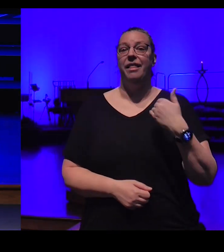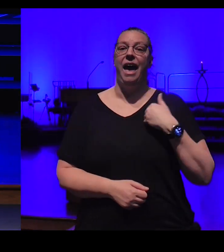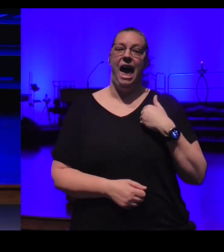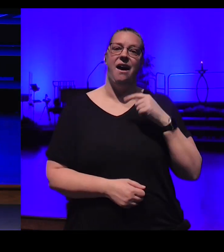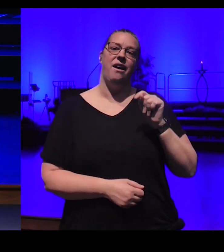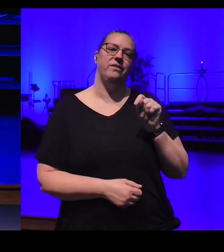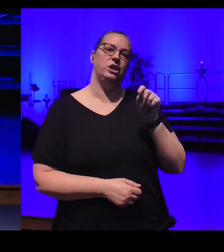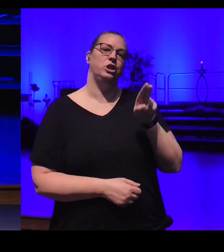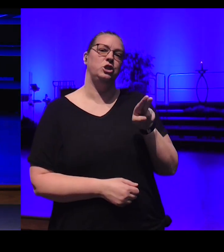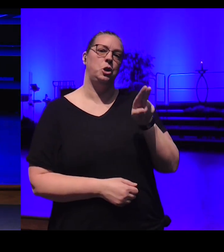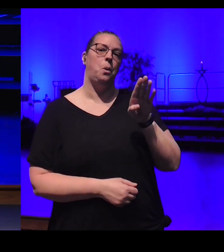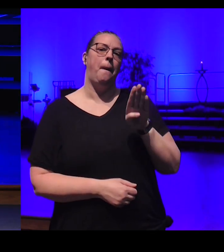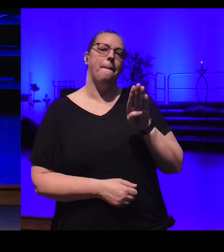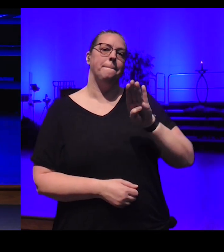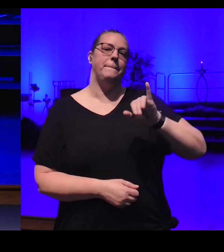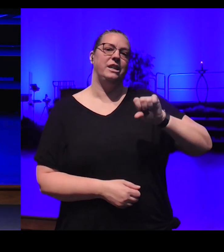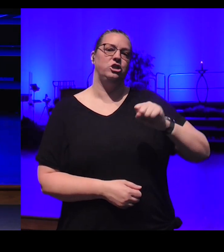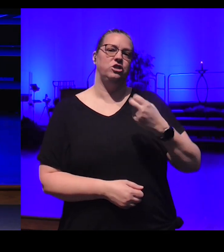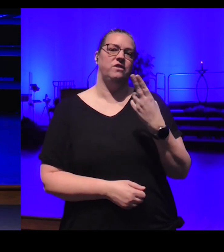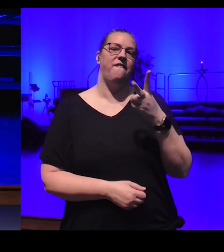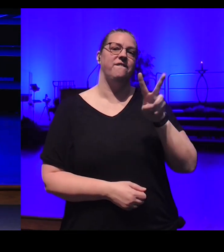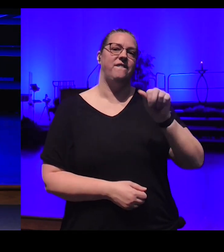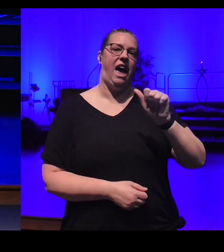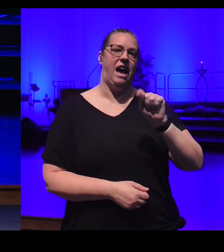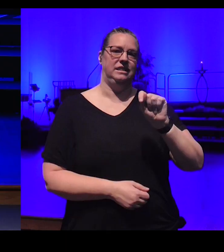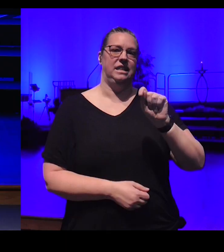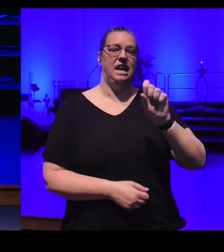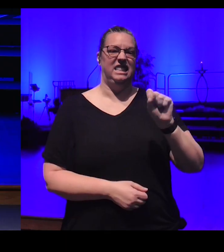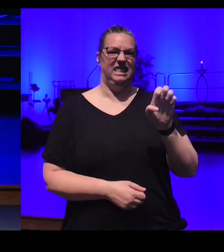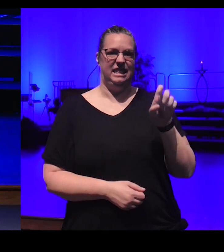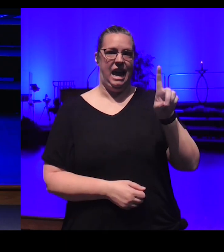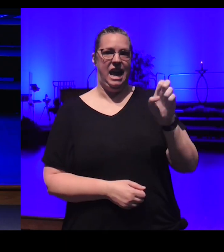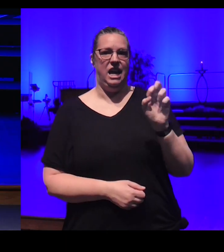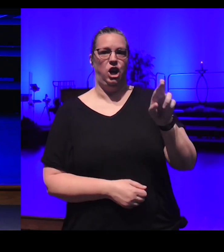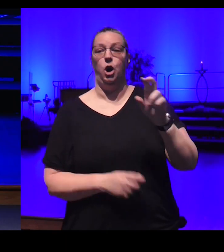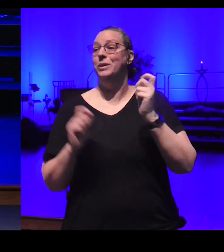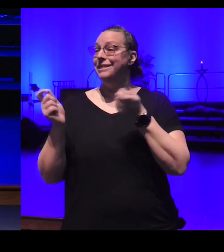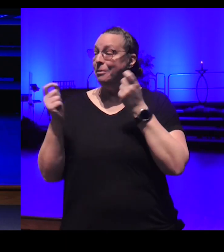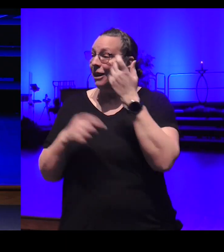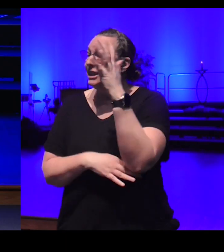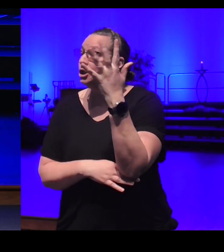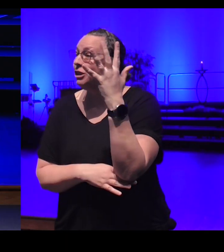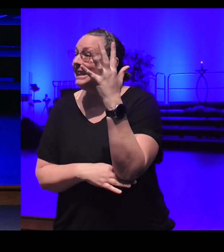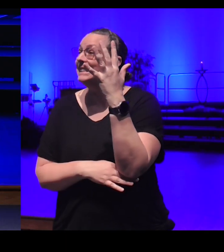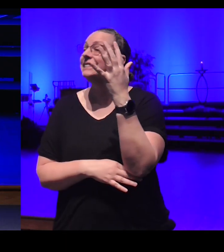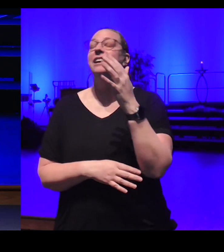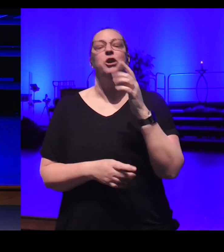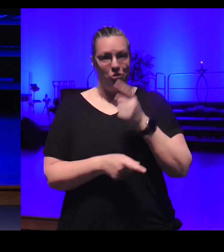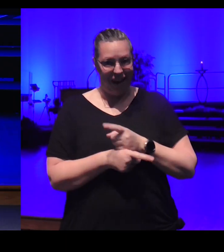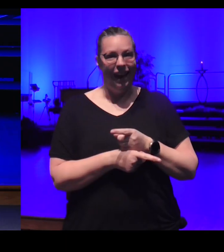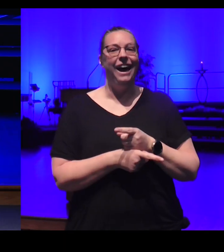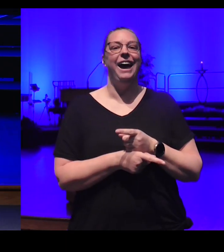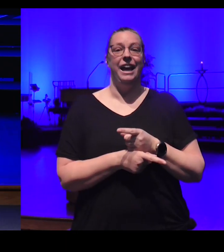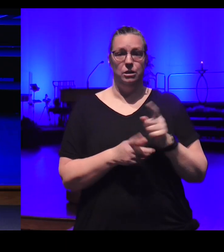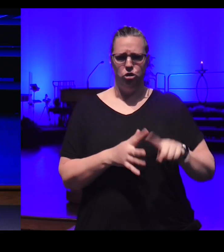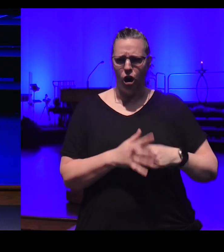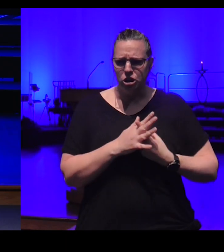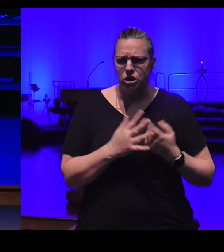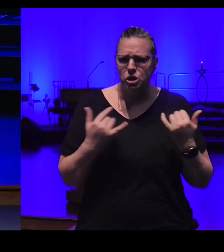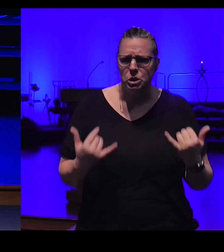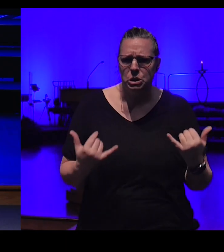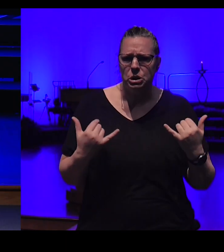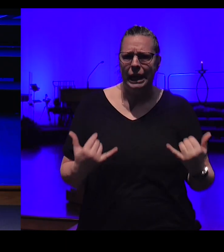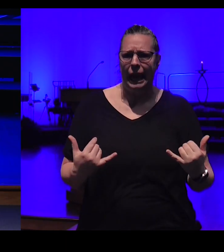B'Shvat Seder, and we're so glad. Celebrating the trees. Celebrating the trees. Tu B'Shvat. I think it starts today,